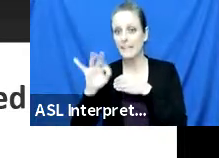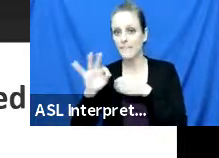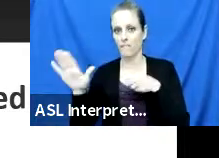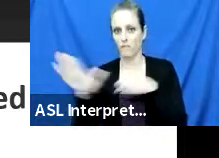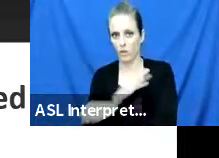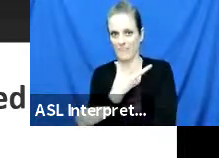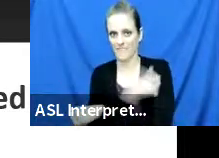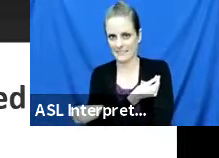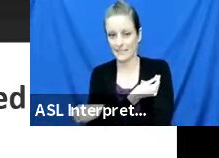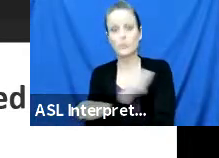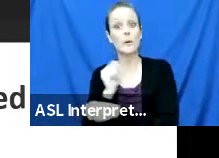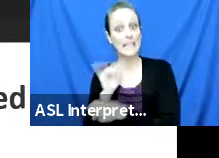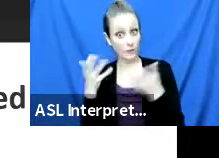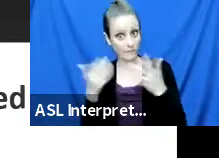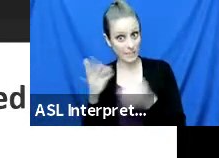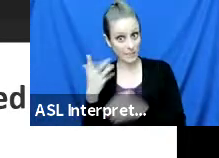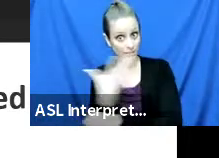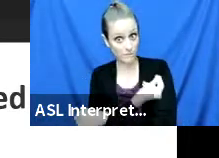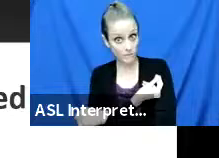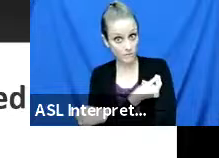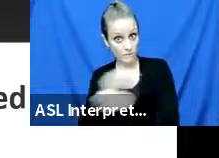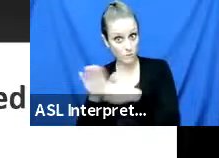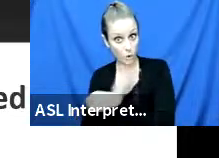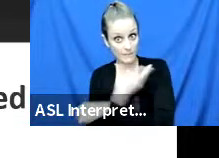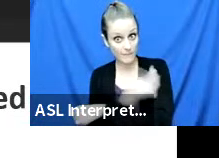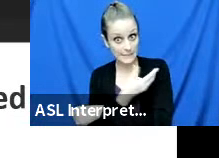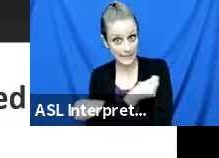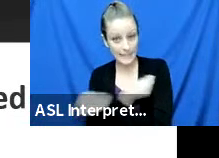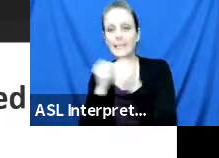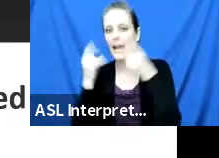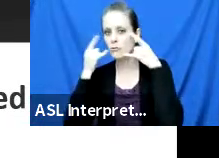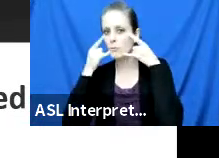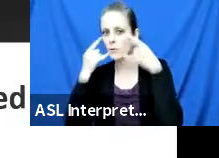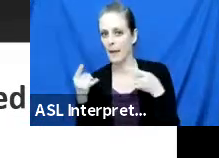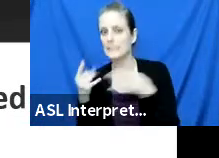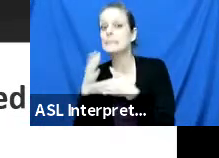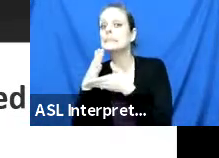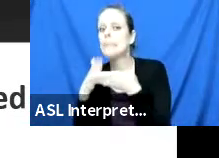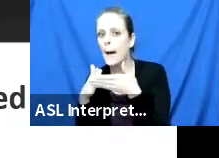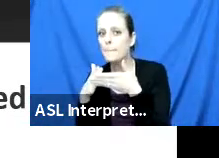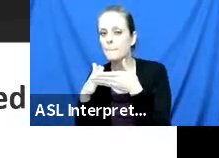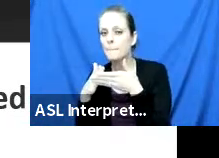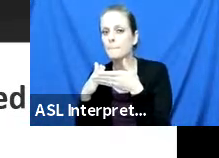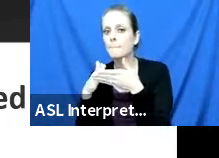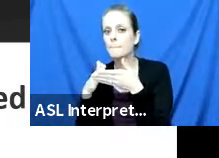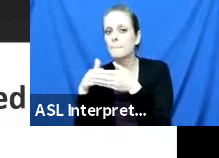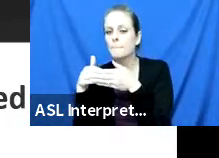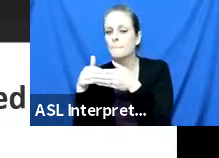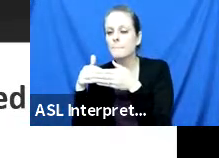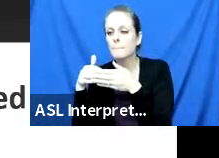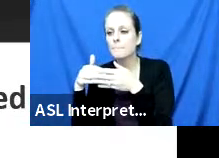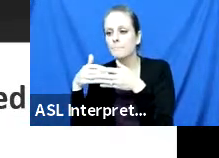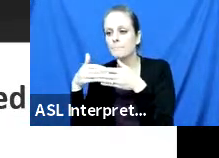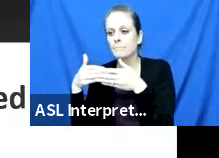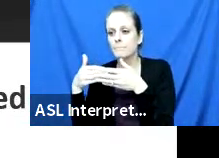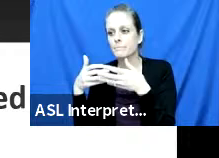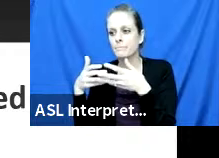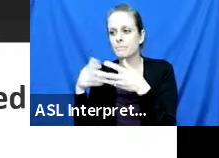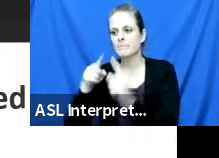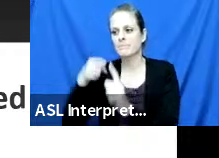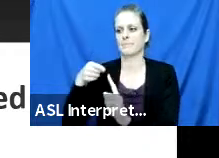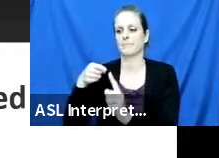remove their mask in some closed settings. And I believe there is another slide on that, but just for this specific